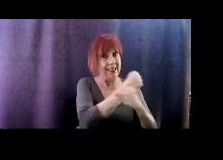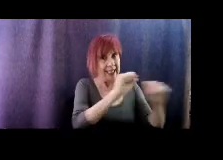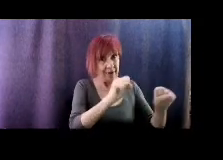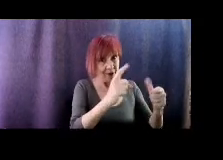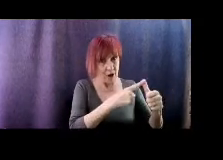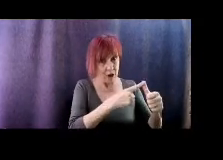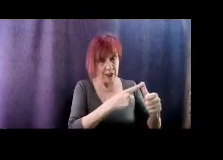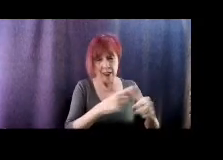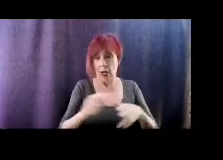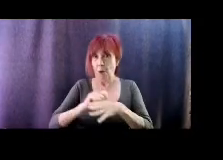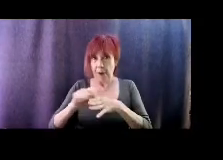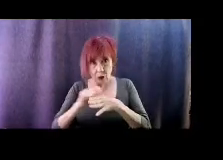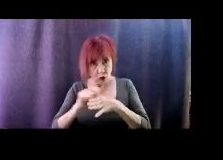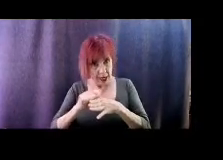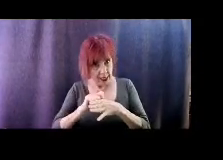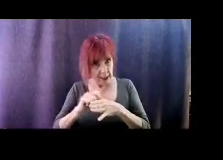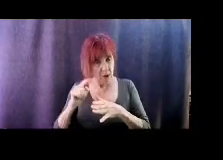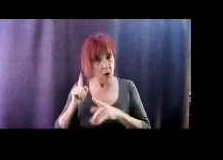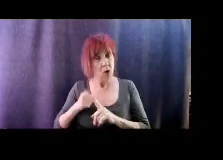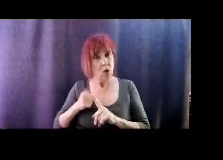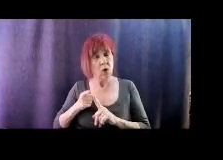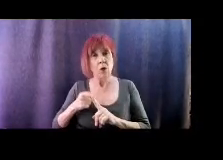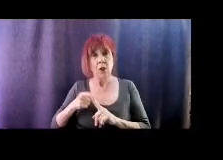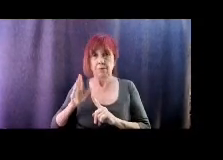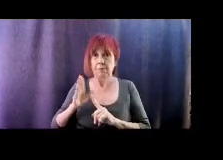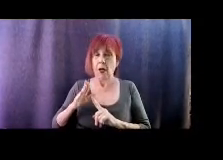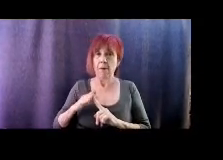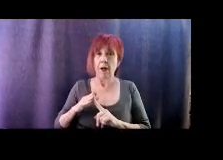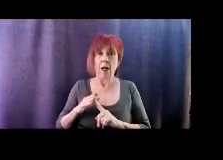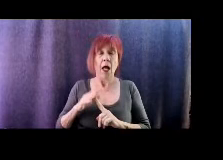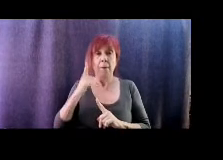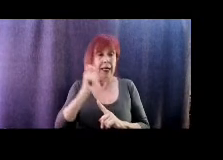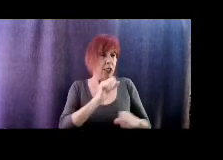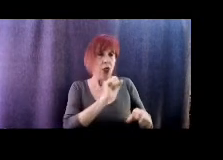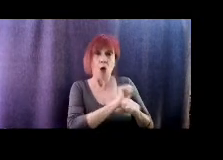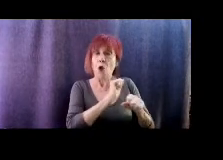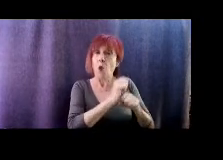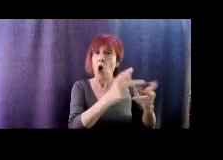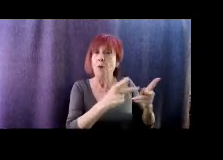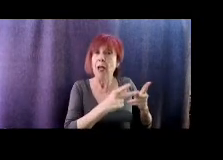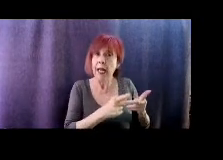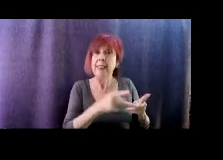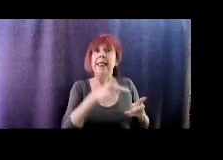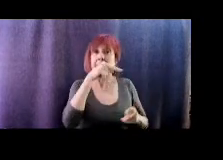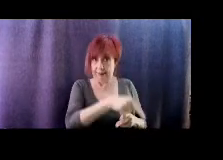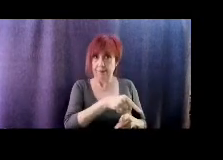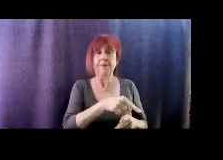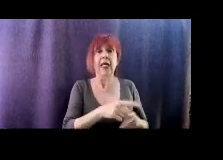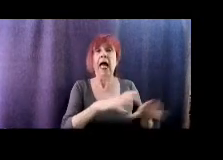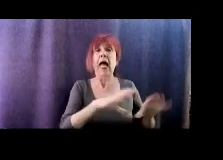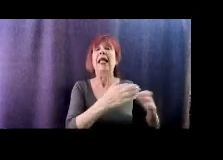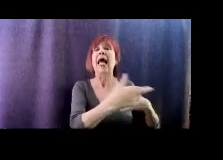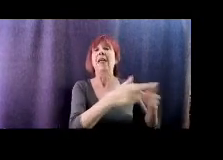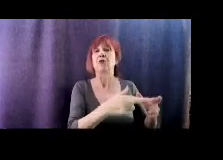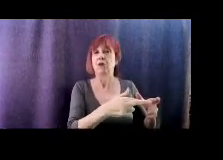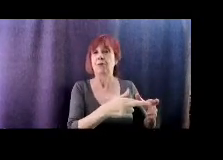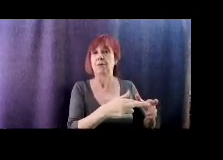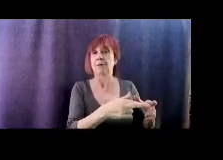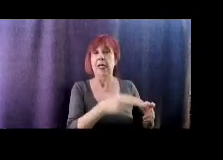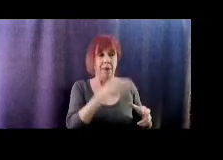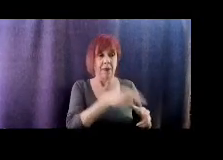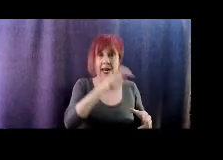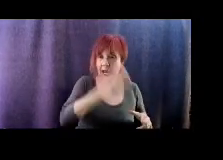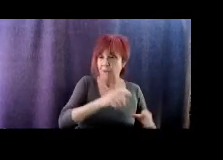that business in that community, that job site is your classroom. You are there to teach the skills required to do the